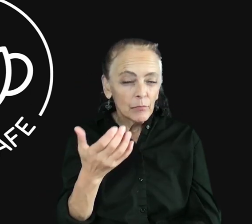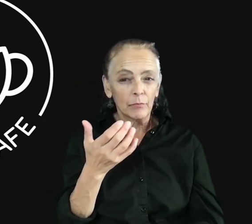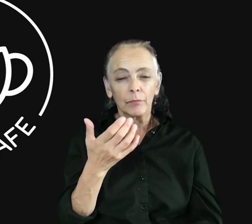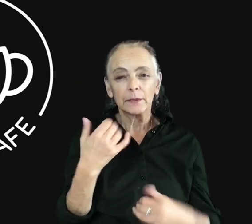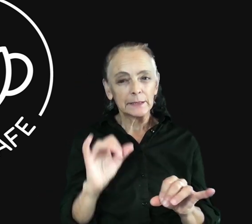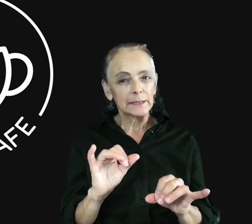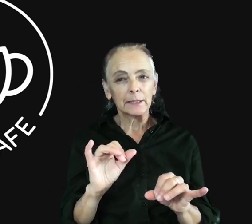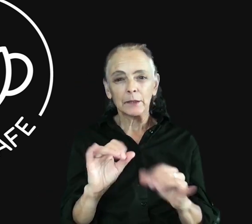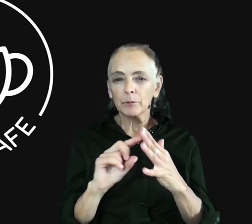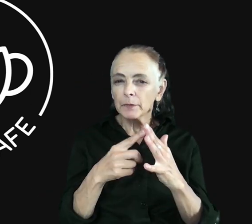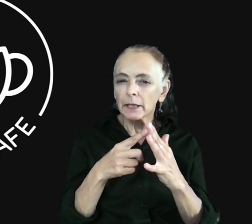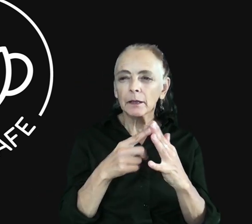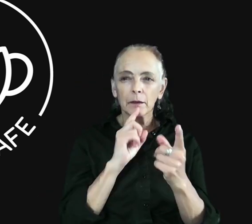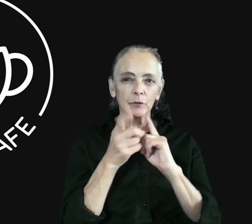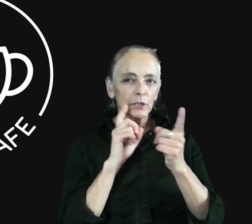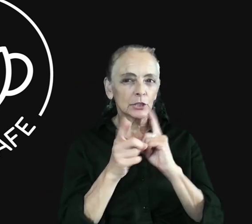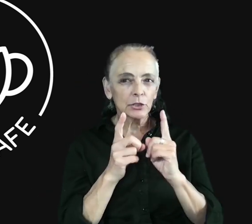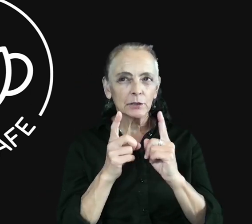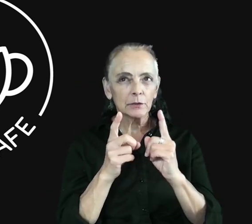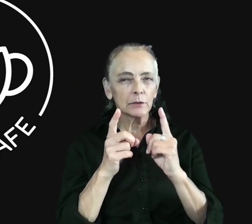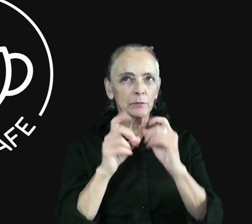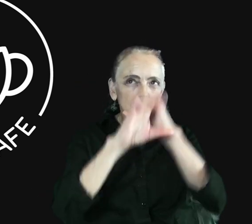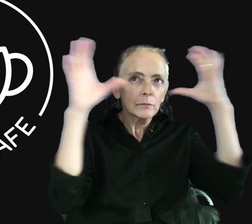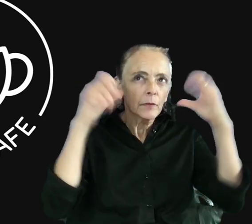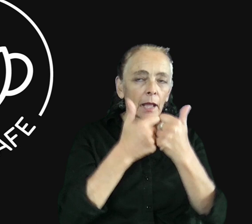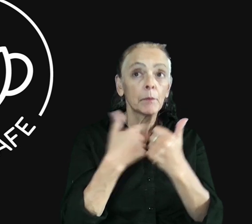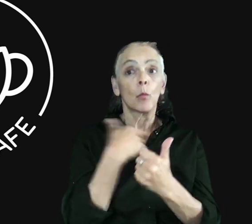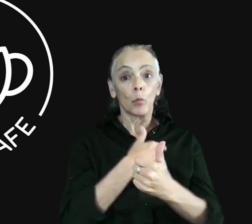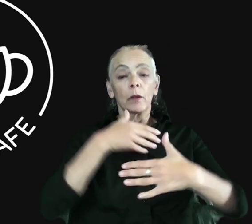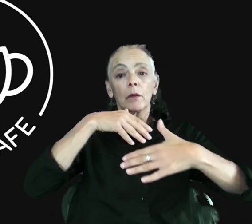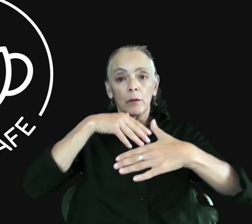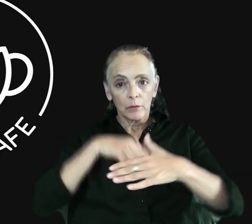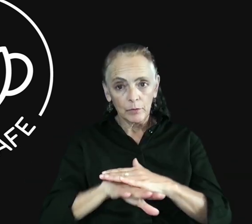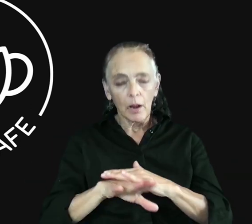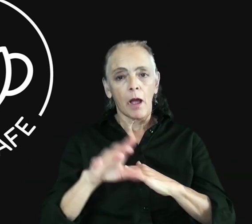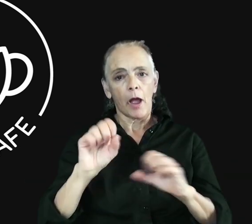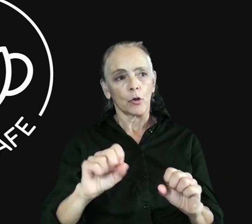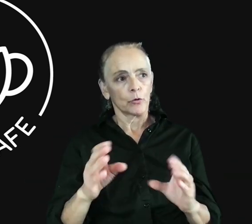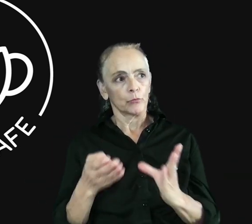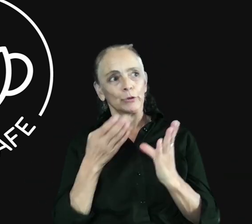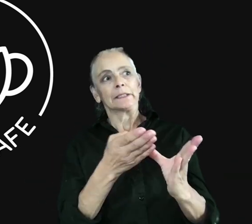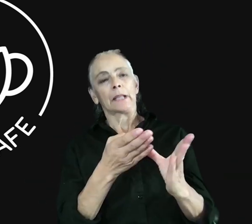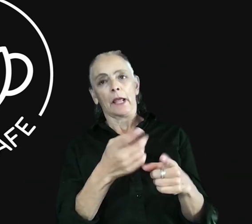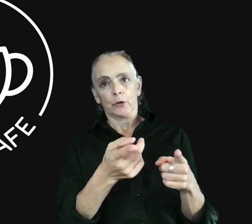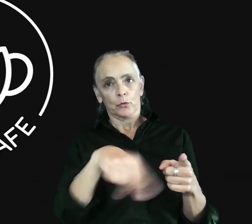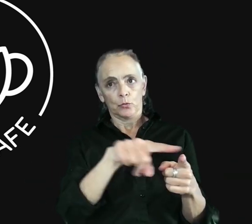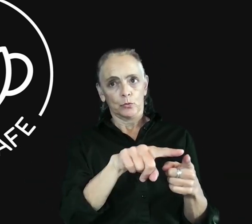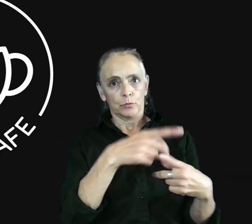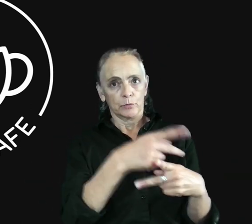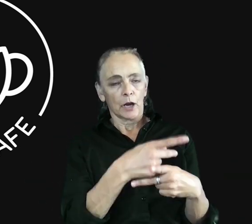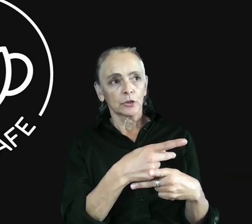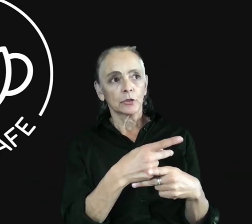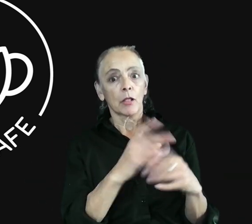initial conversations and we were able to go in and i was able to present to them a lot of the